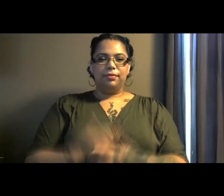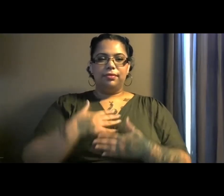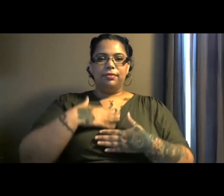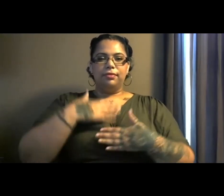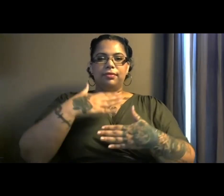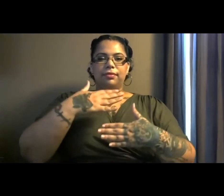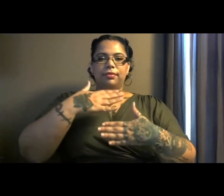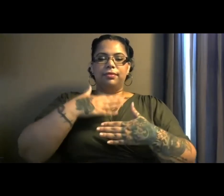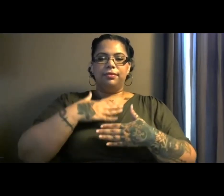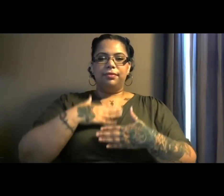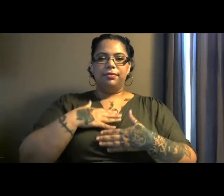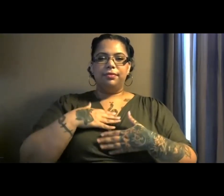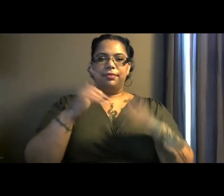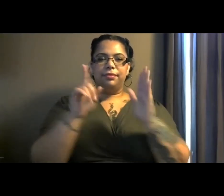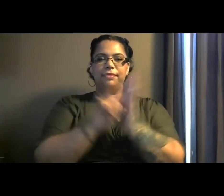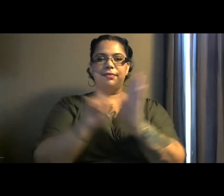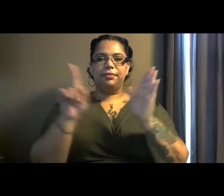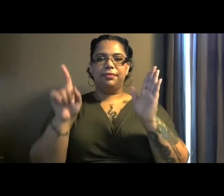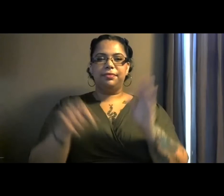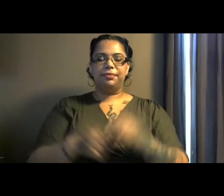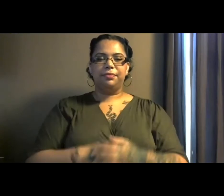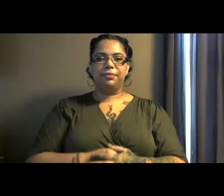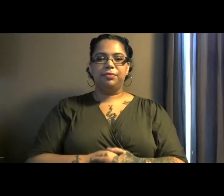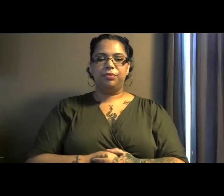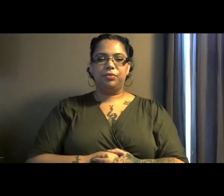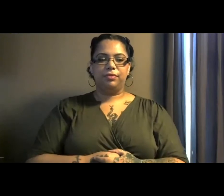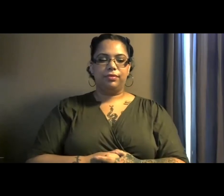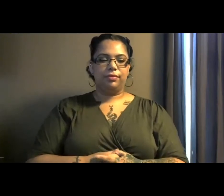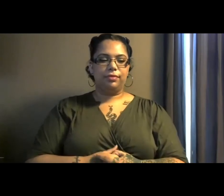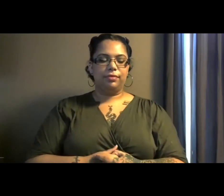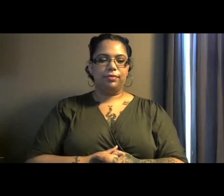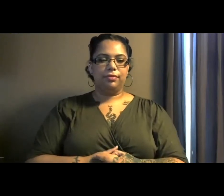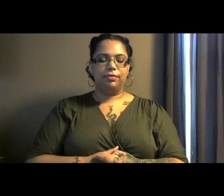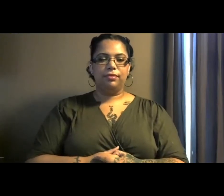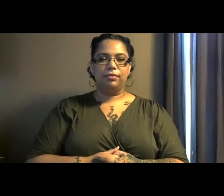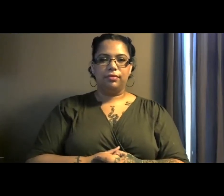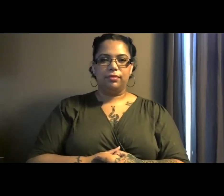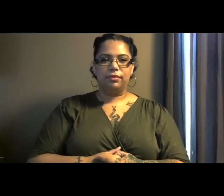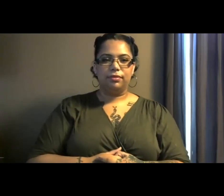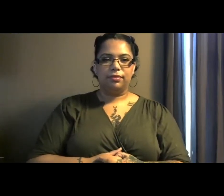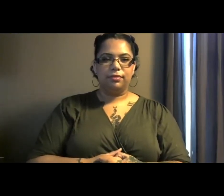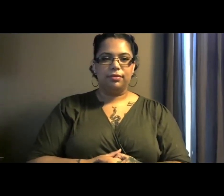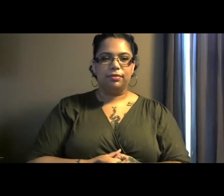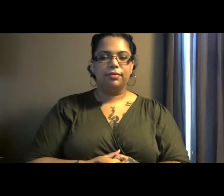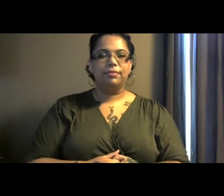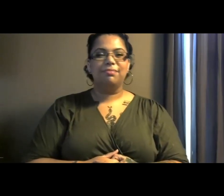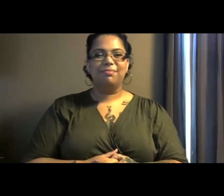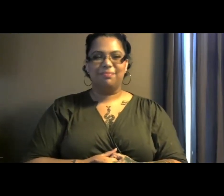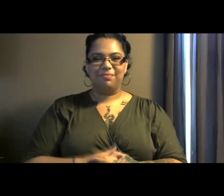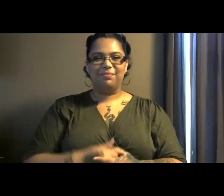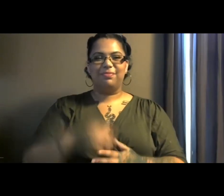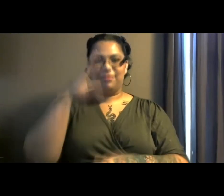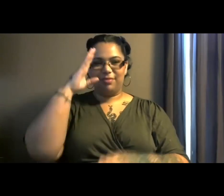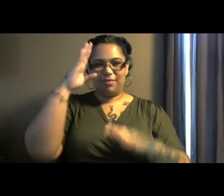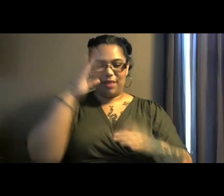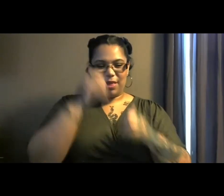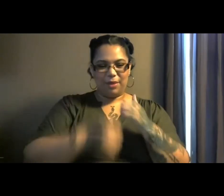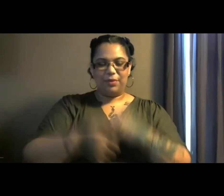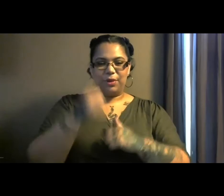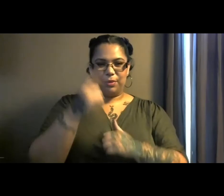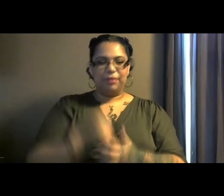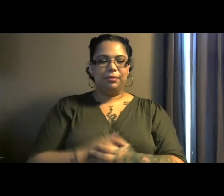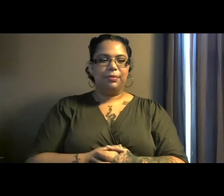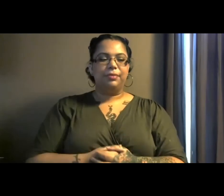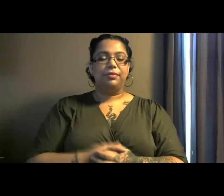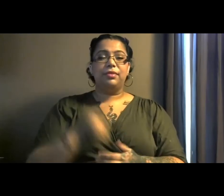This morning's Greetings, everyone. This morning's a